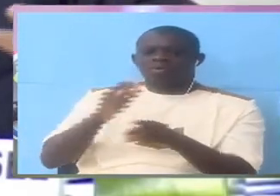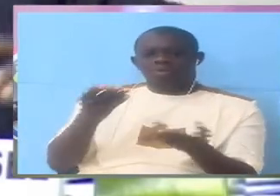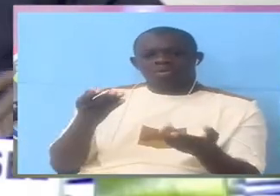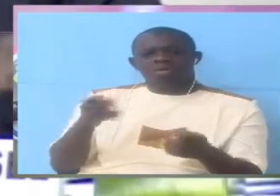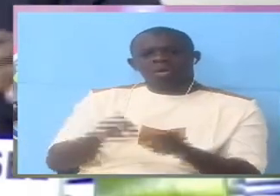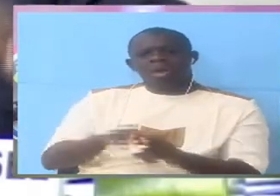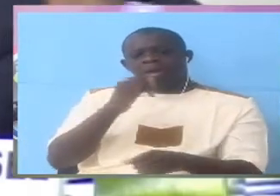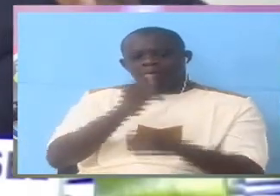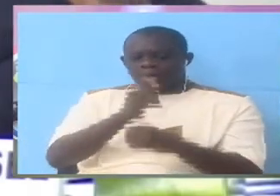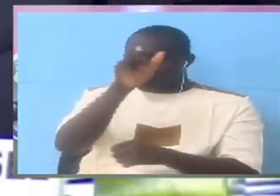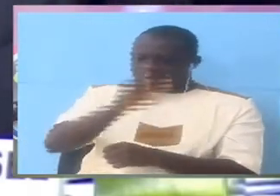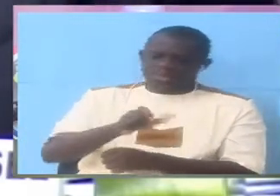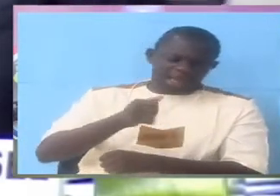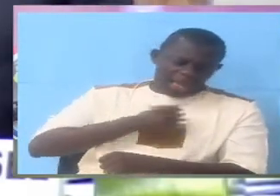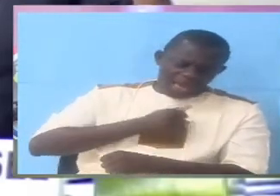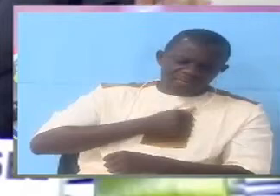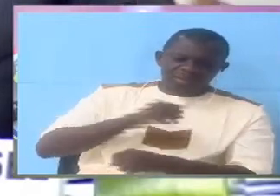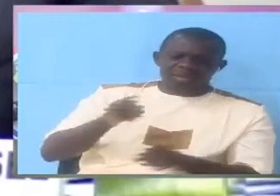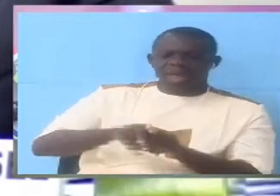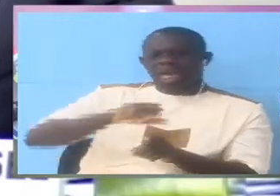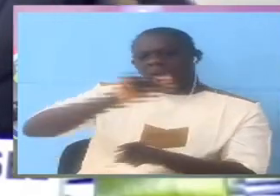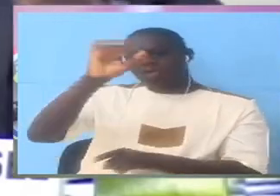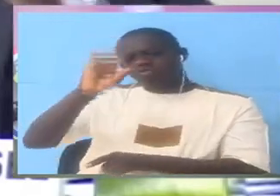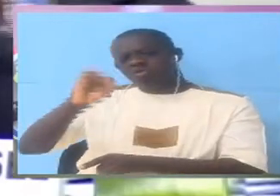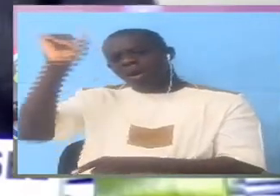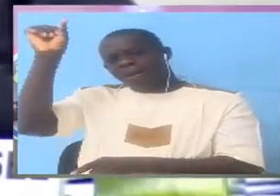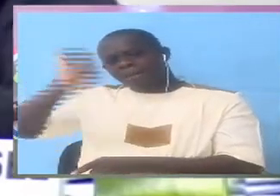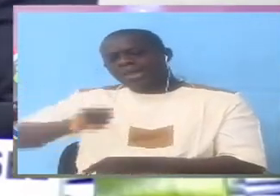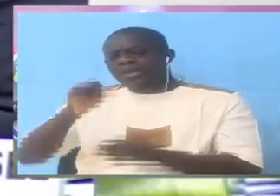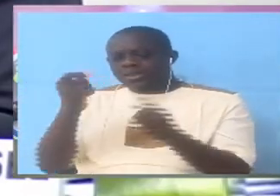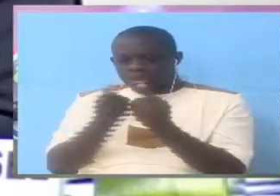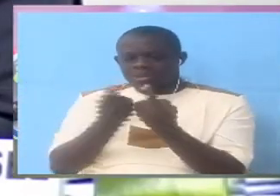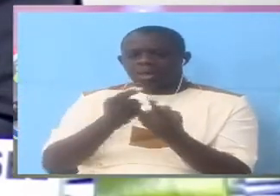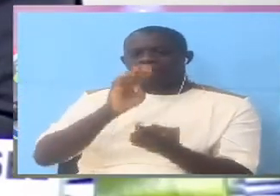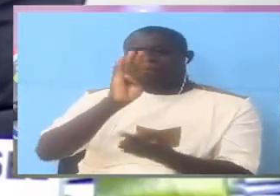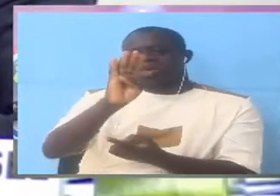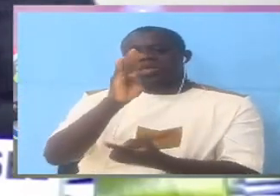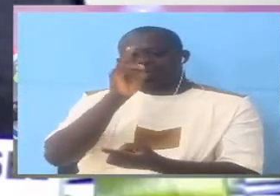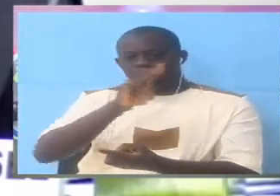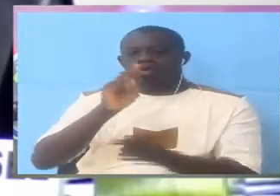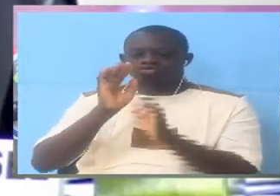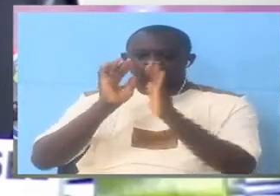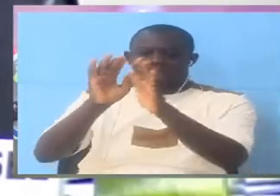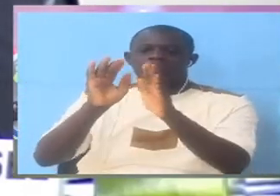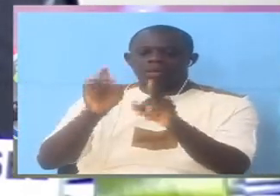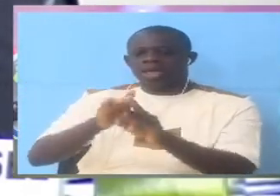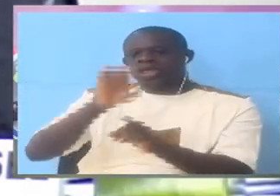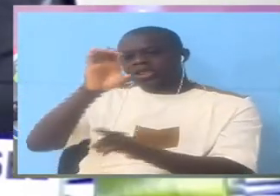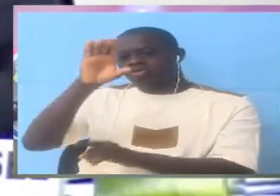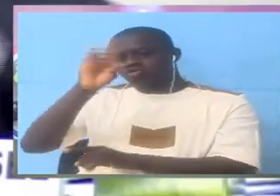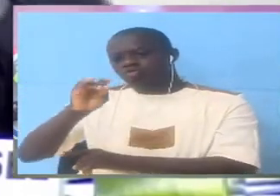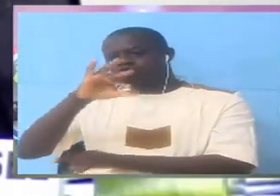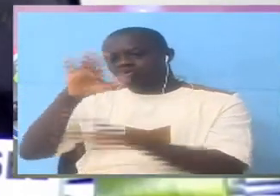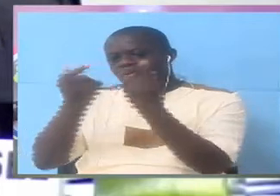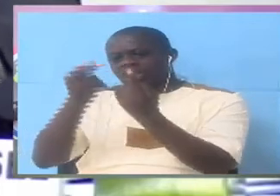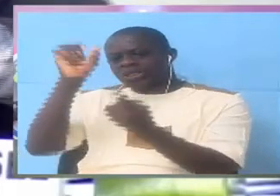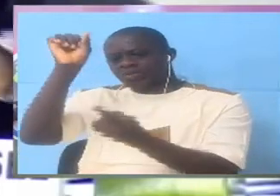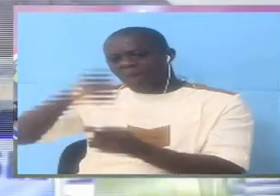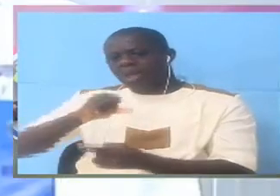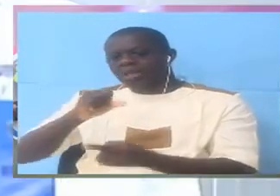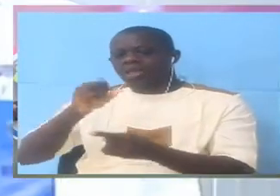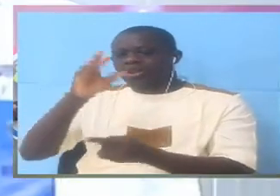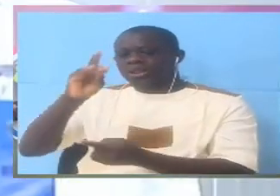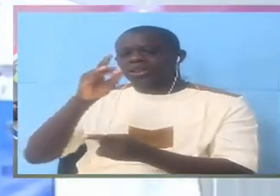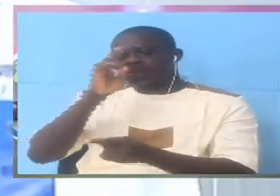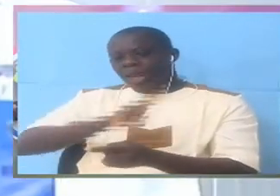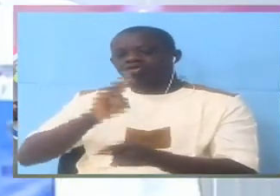and bad cop. A would do something terrible and then B would try to stop it. C would do something terrible and D would try